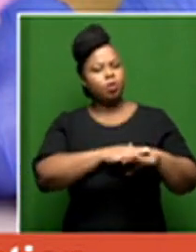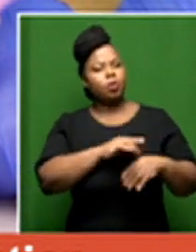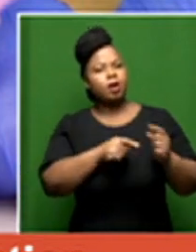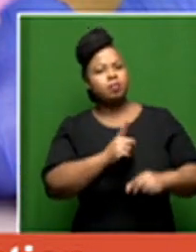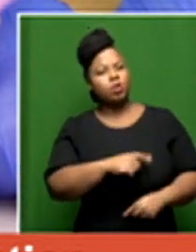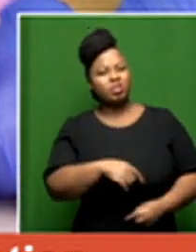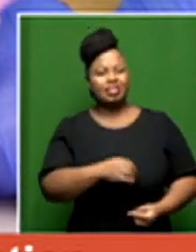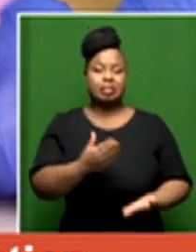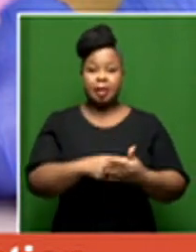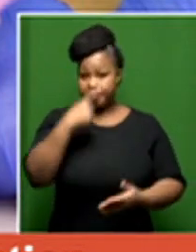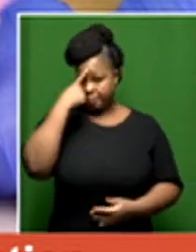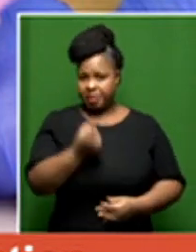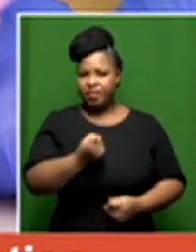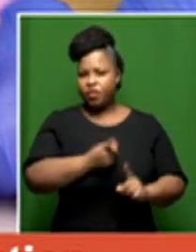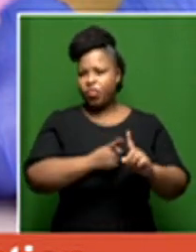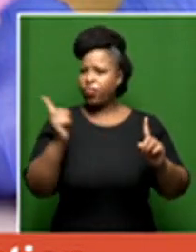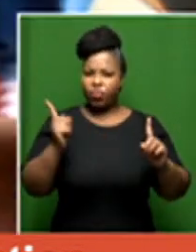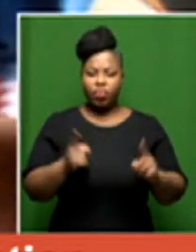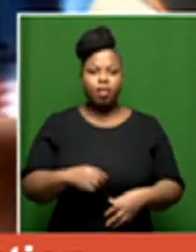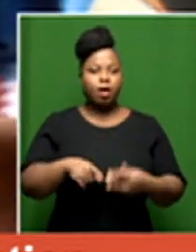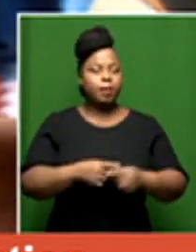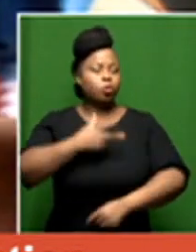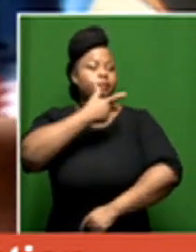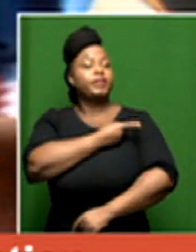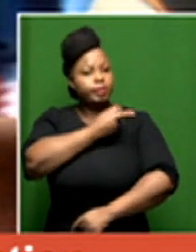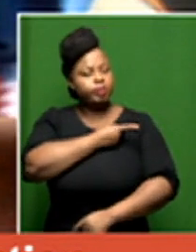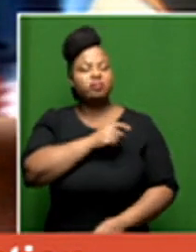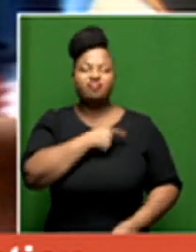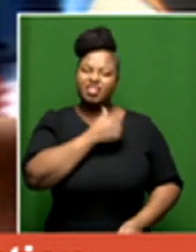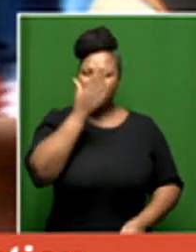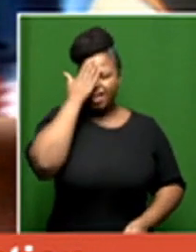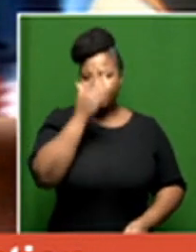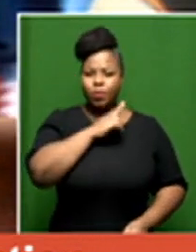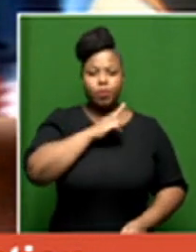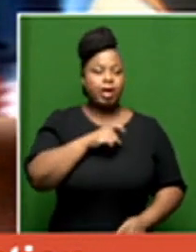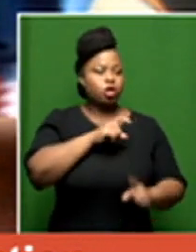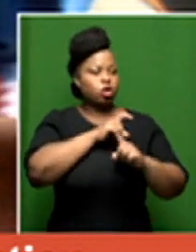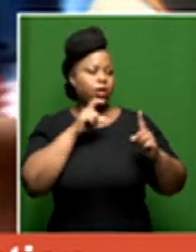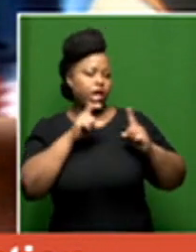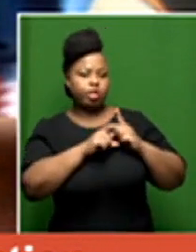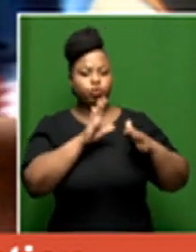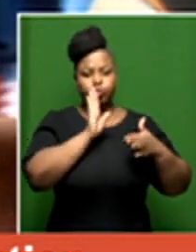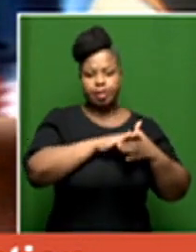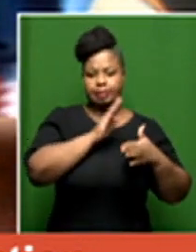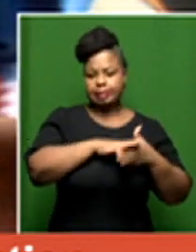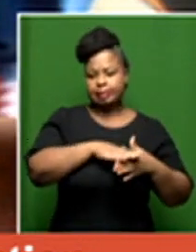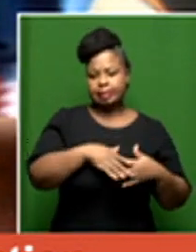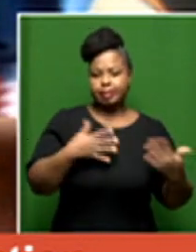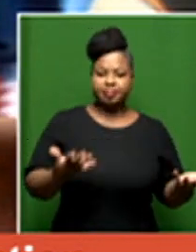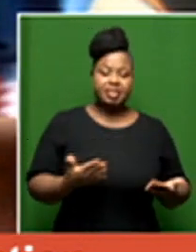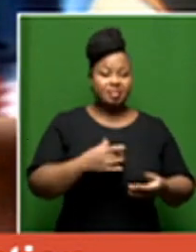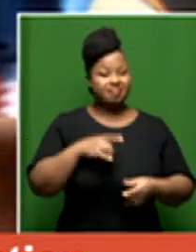the myths around vaccines. I know that because of cultural reasons